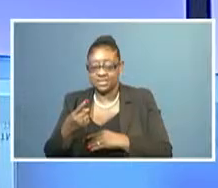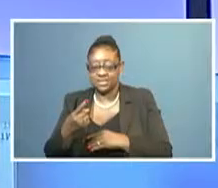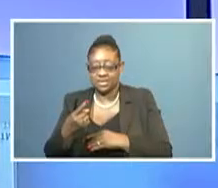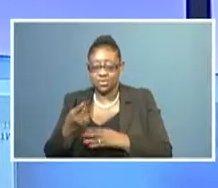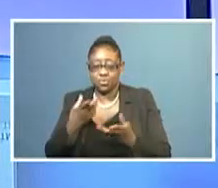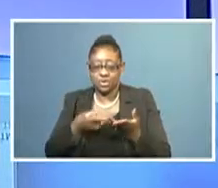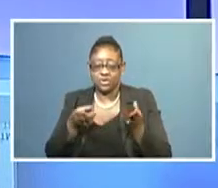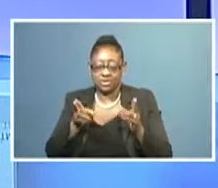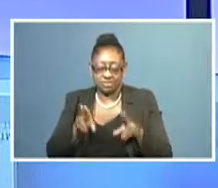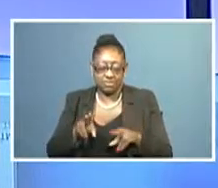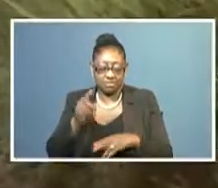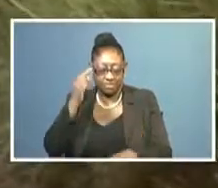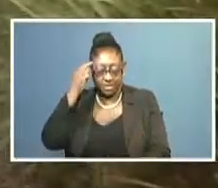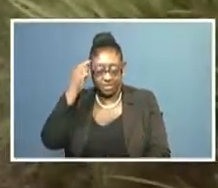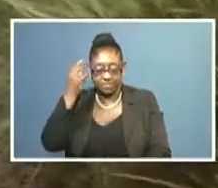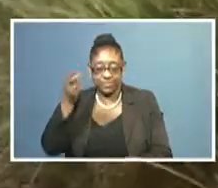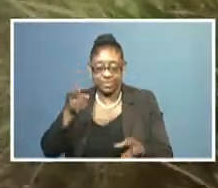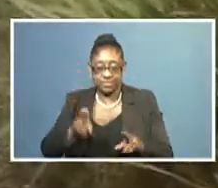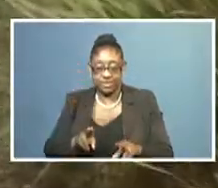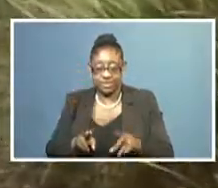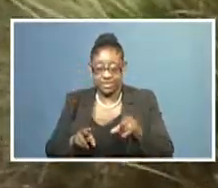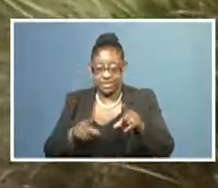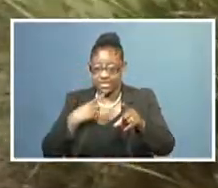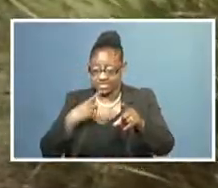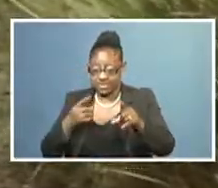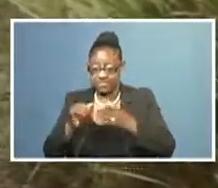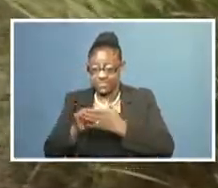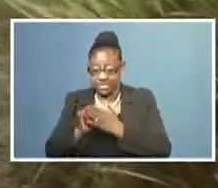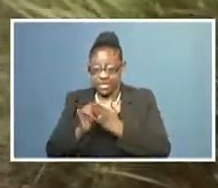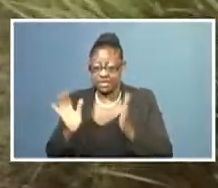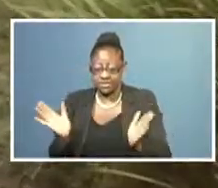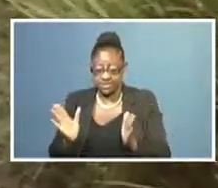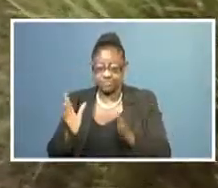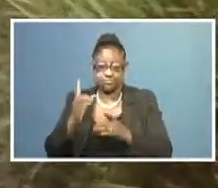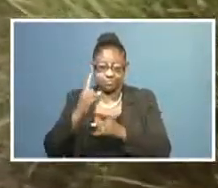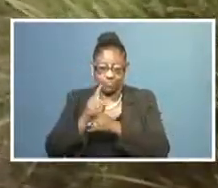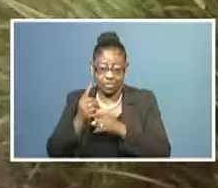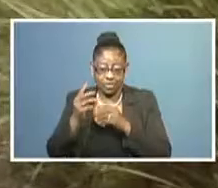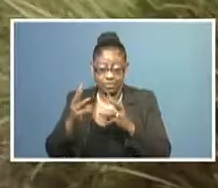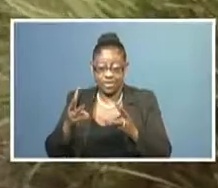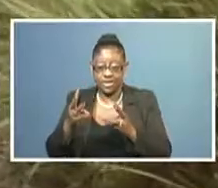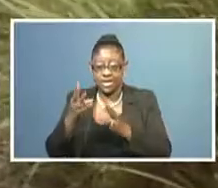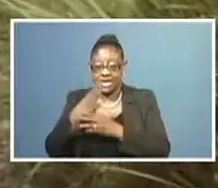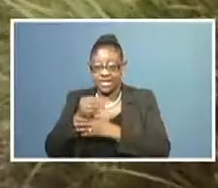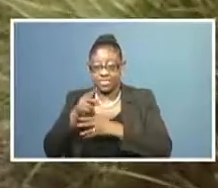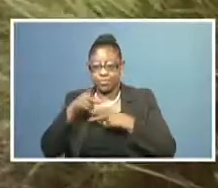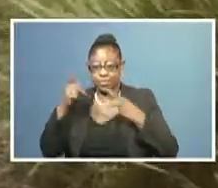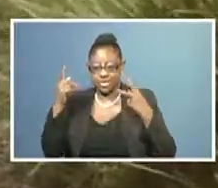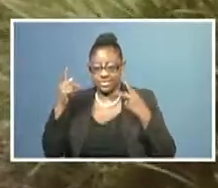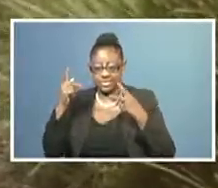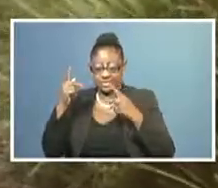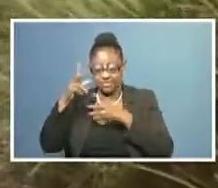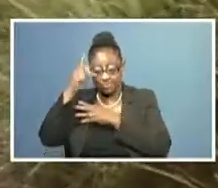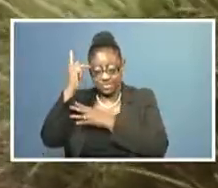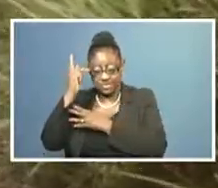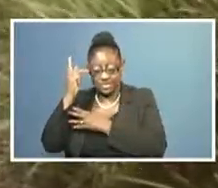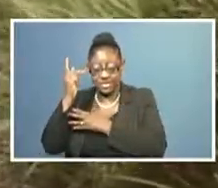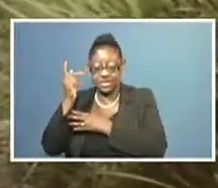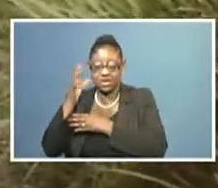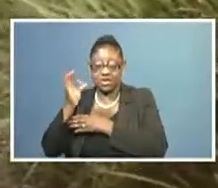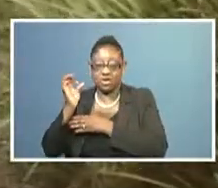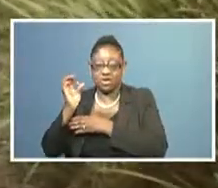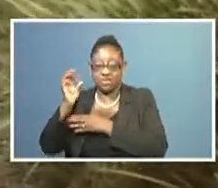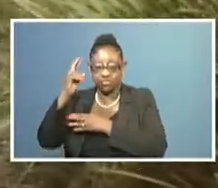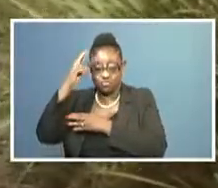Munnings. Very encouraged and a step in the right direction is how President of the Bahamas Hotel and Tourism